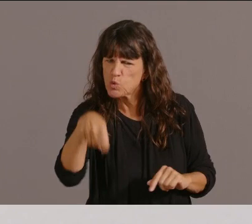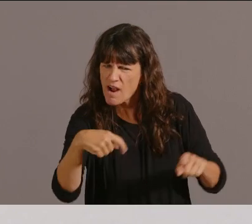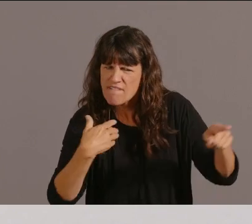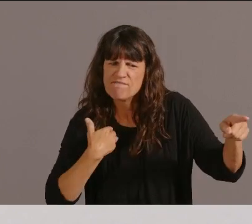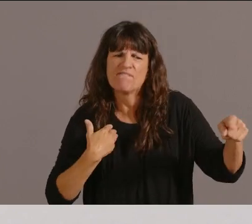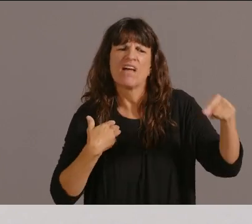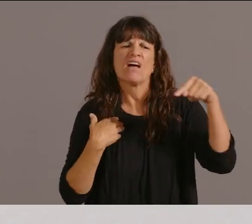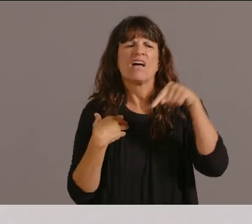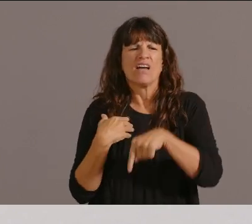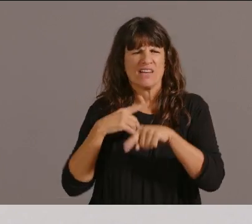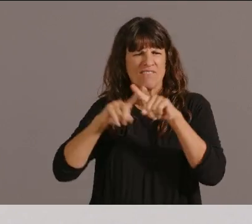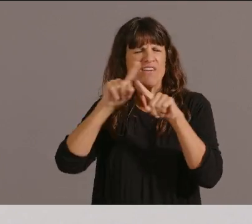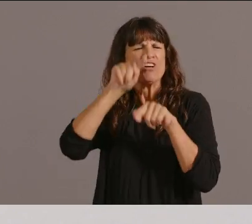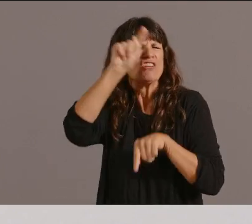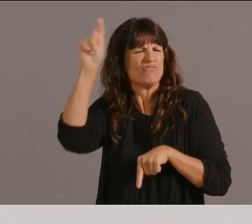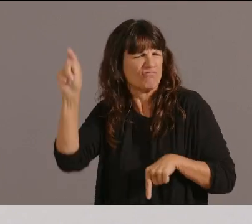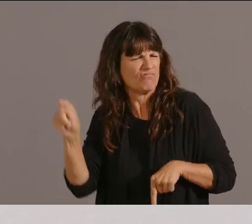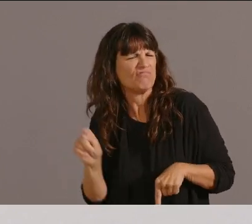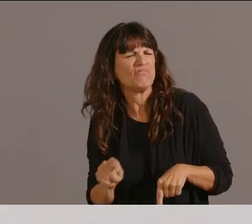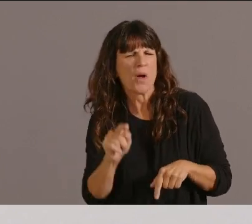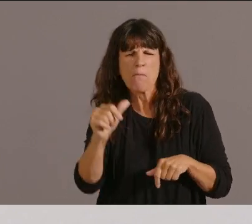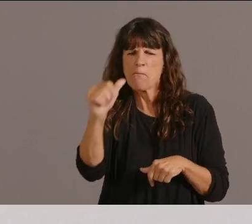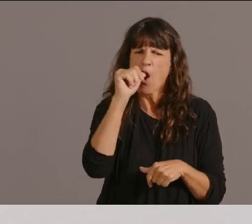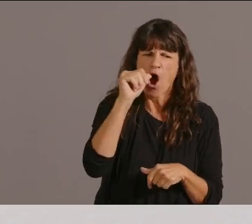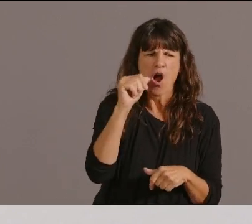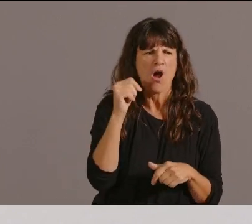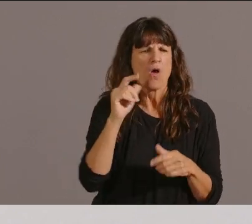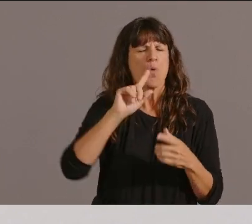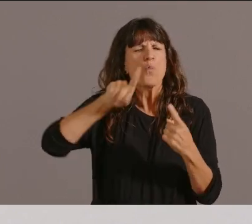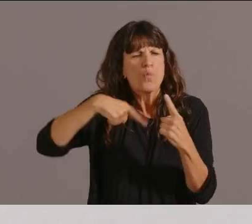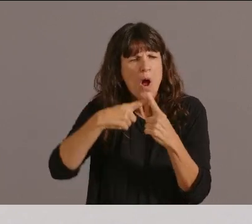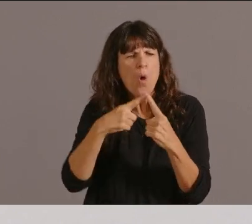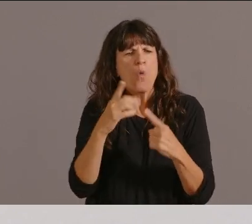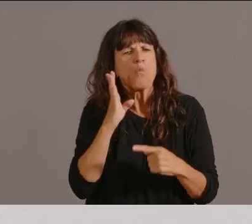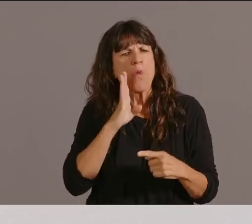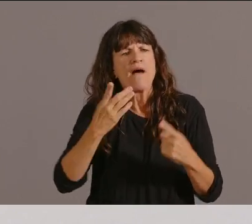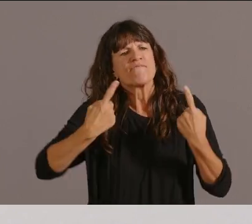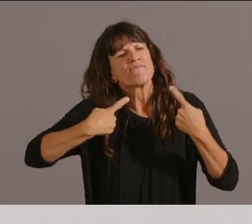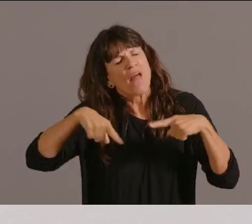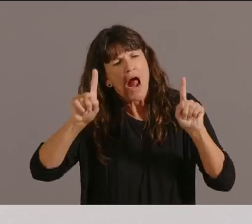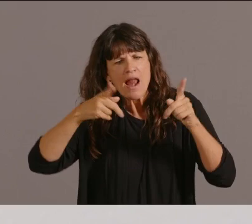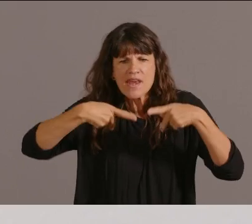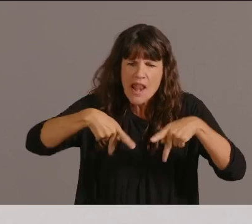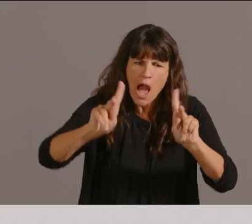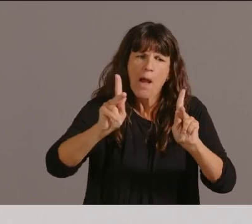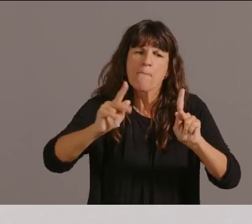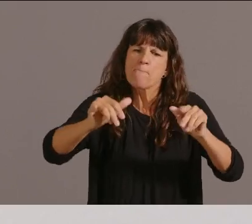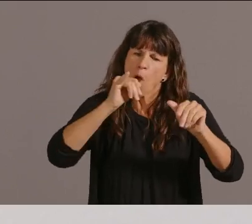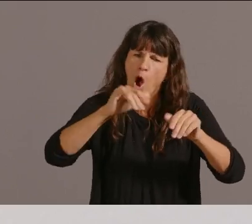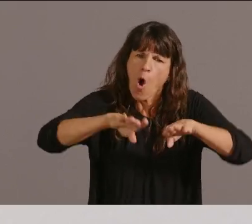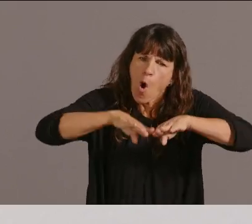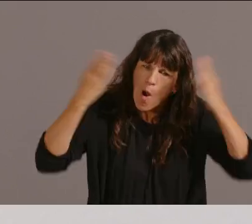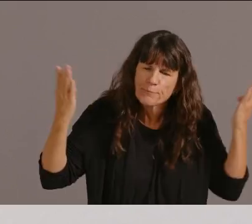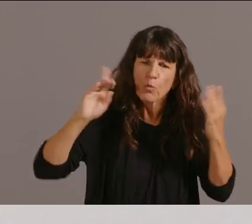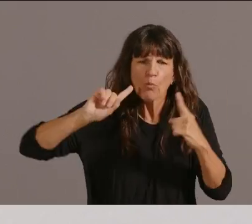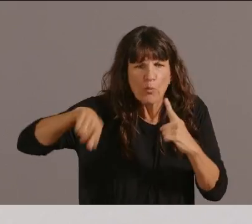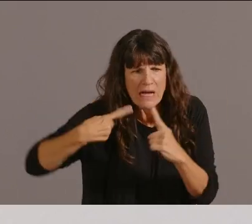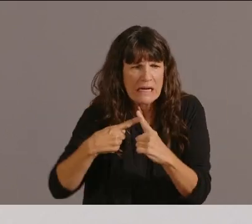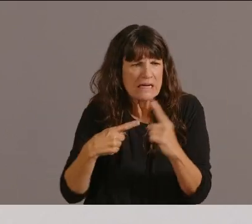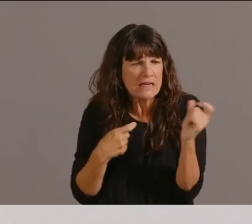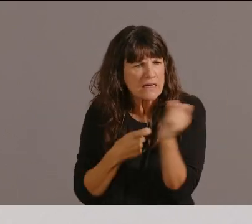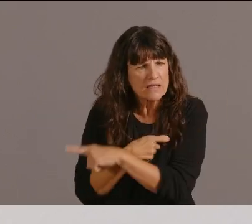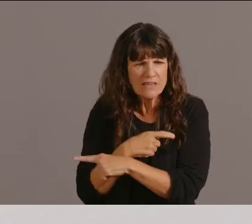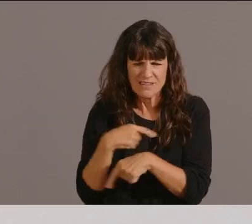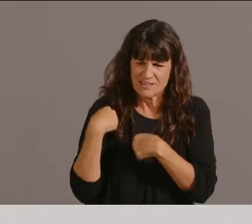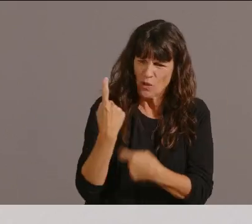Gulch. When are you finally going to let bars reopen and operate? It has been, what, a year